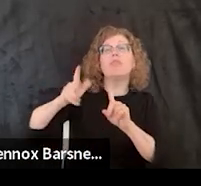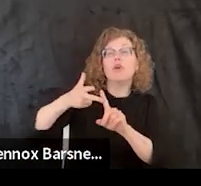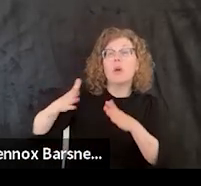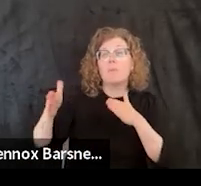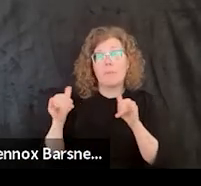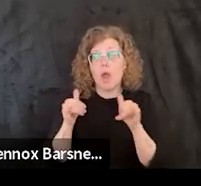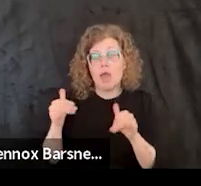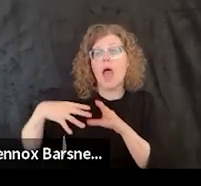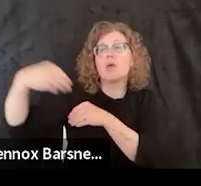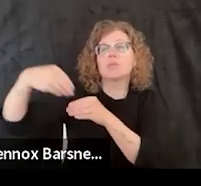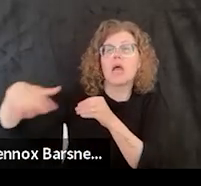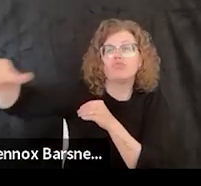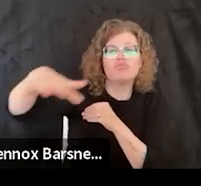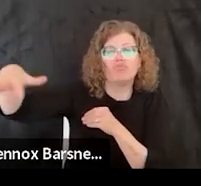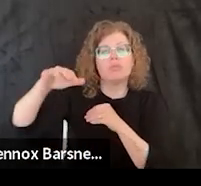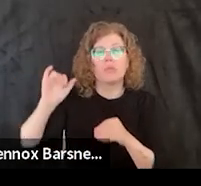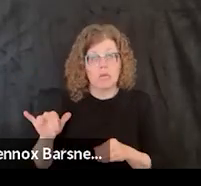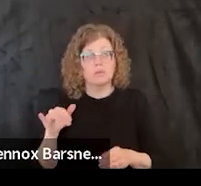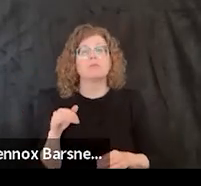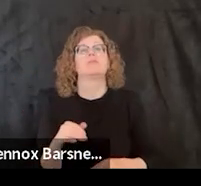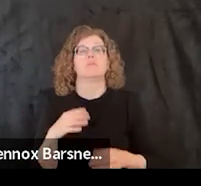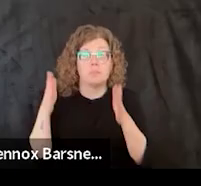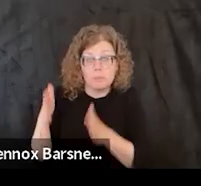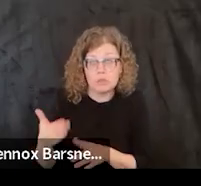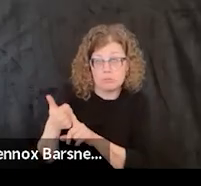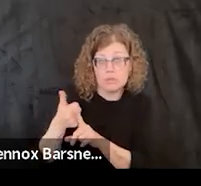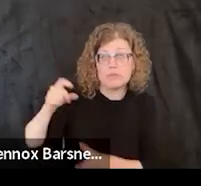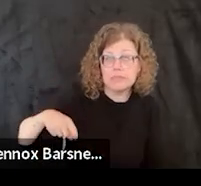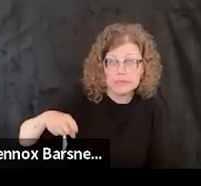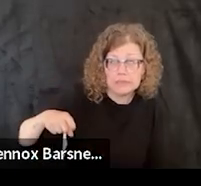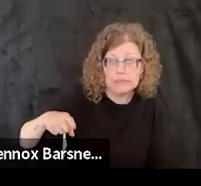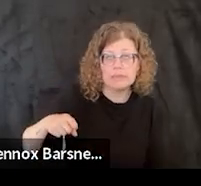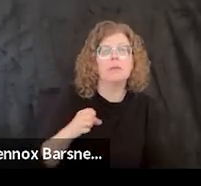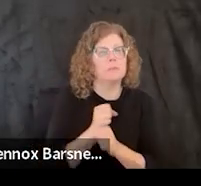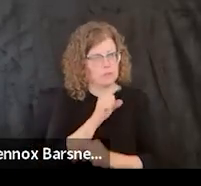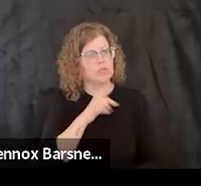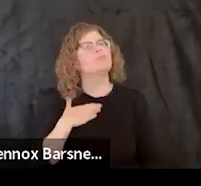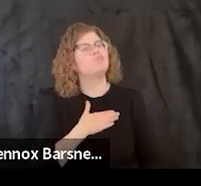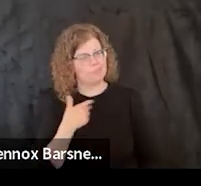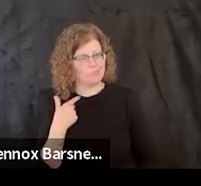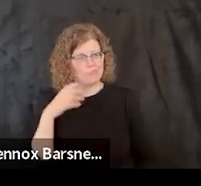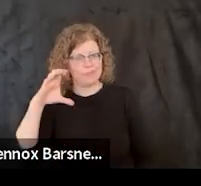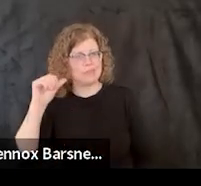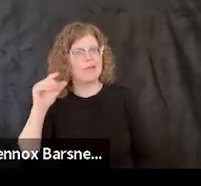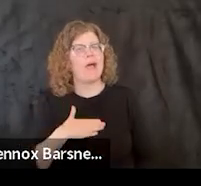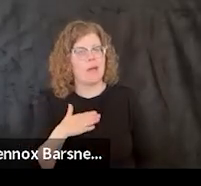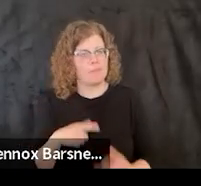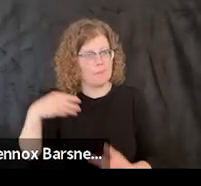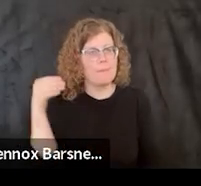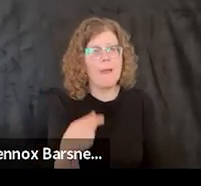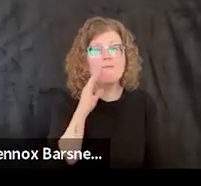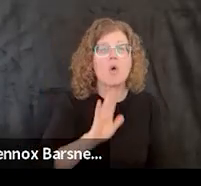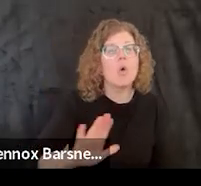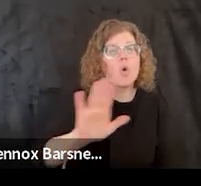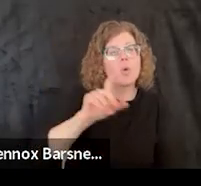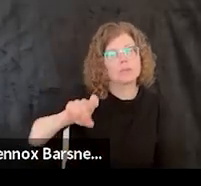something you need, Calgary Arts Development can directly pay for external support person for the hours they spend helping you with